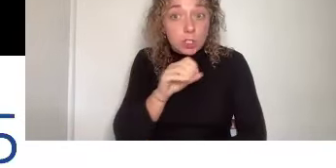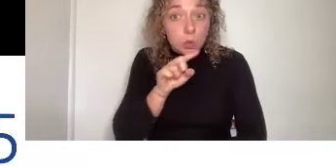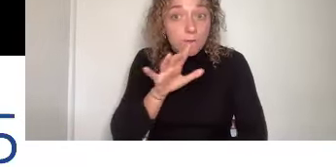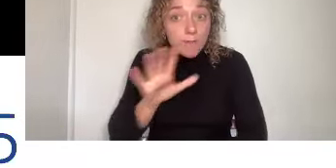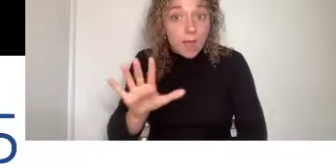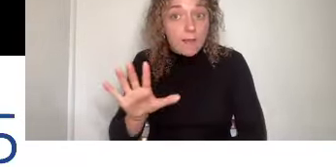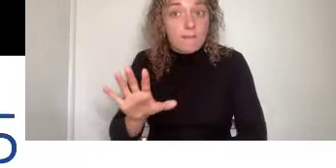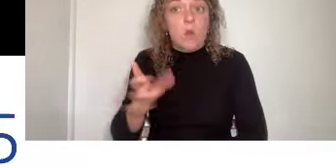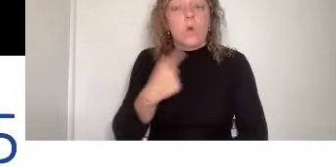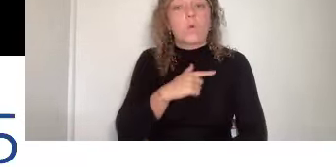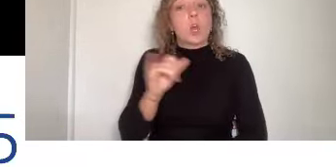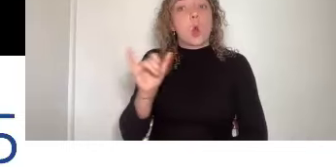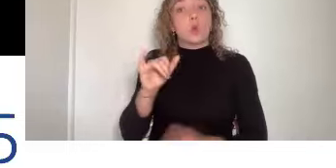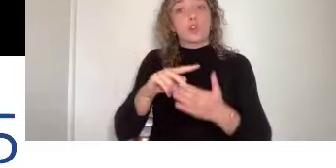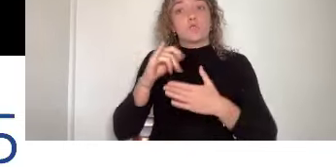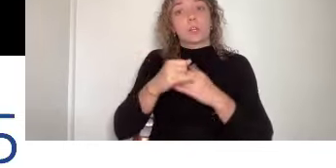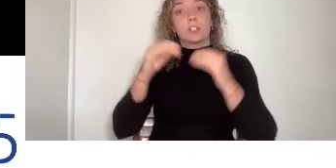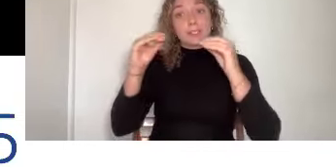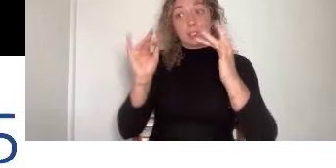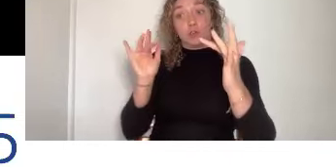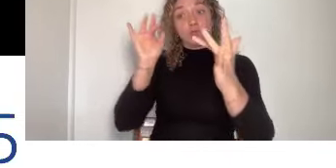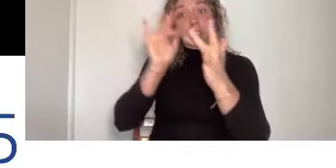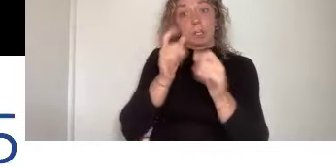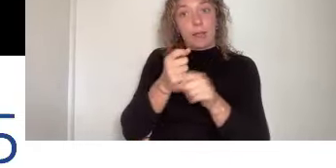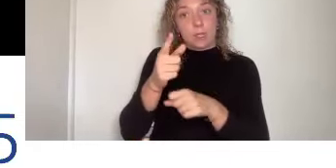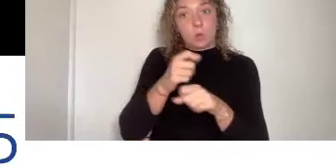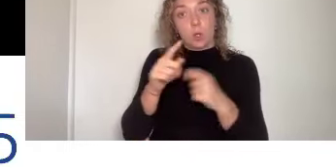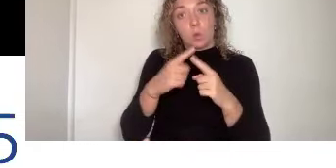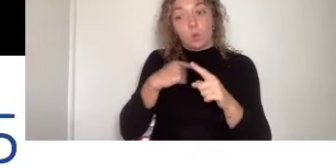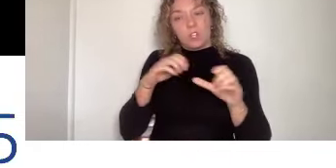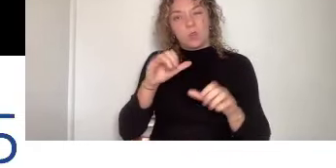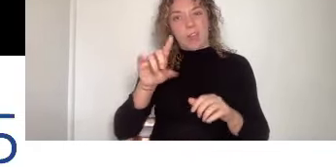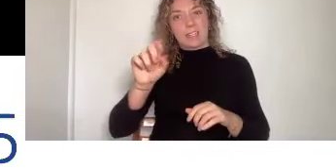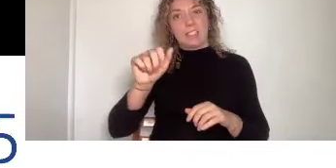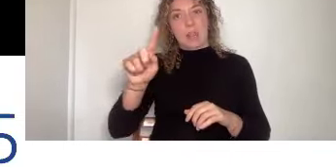5. We also, Project Teach, reach out annually when we do this data